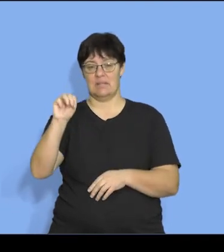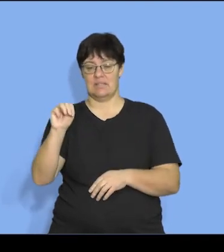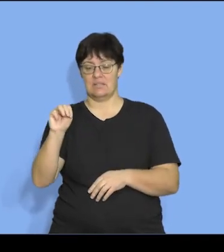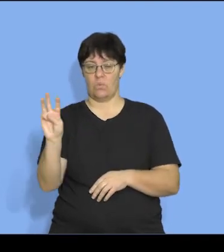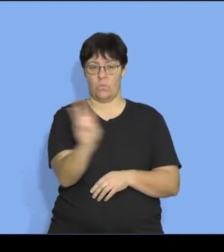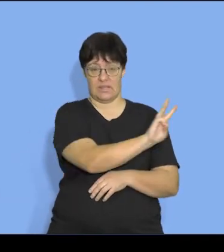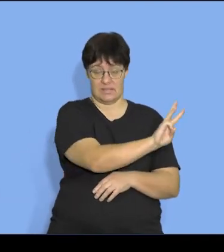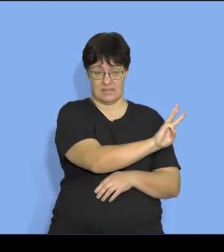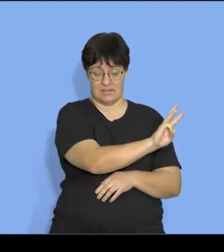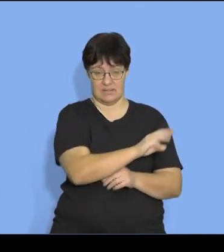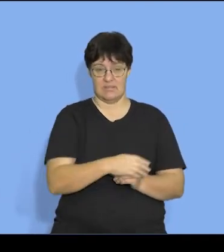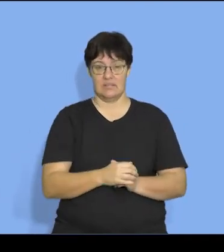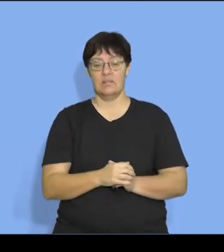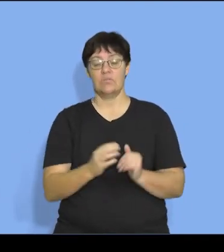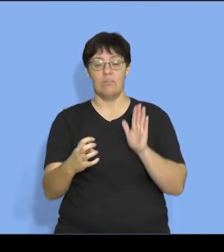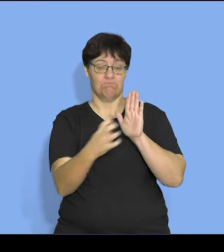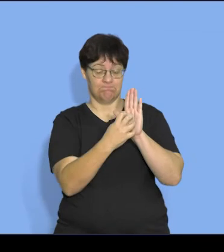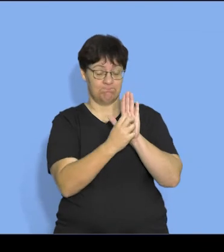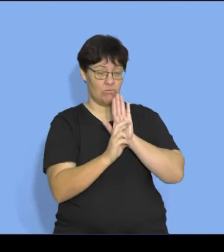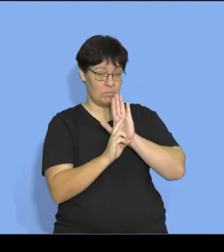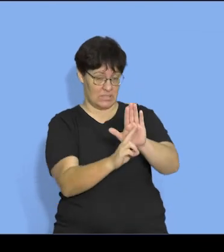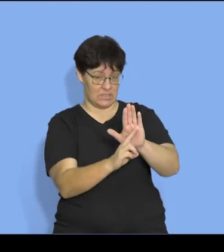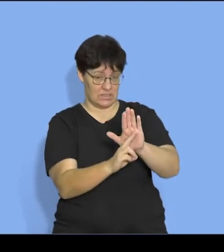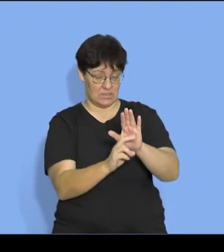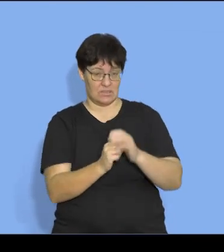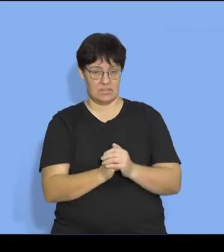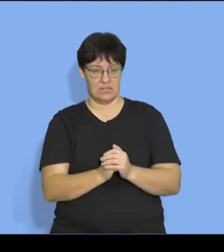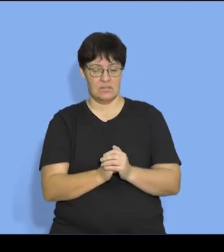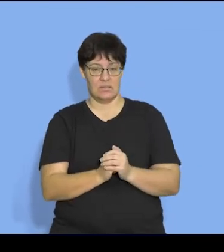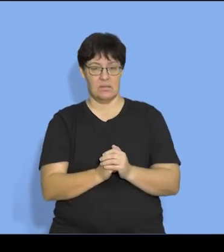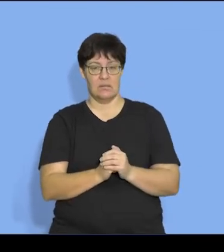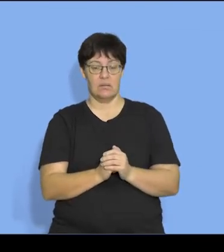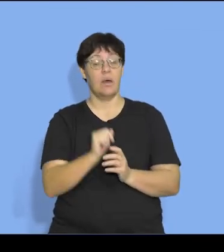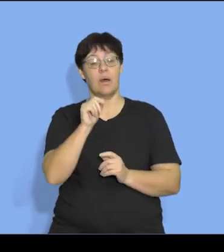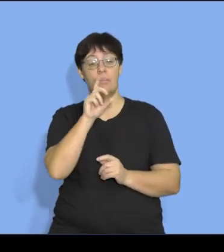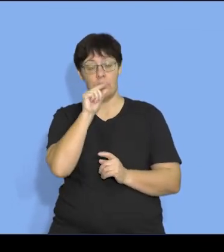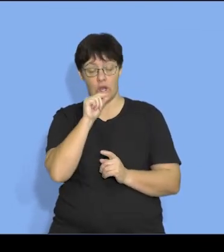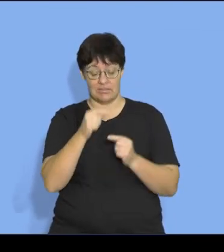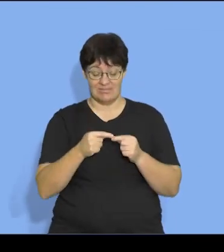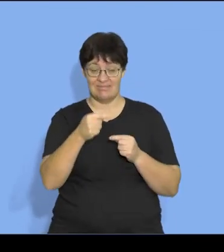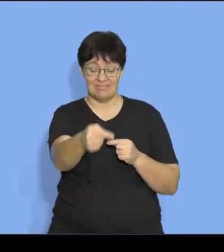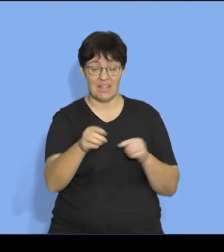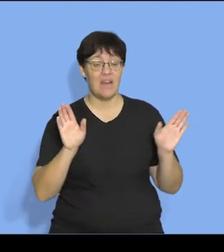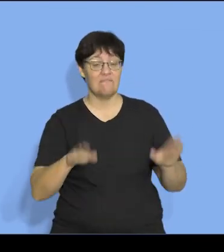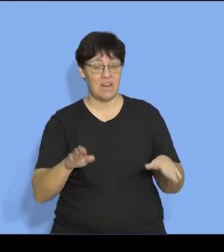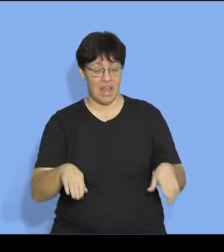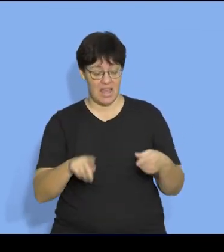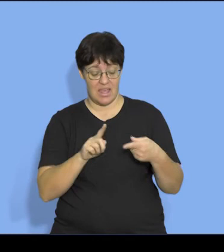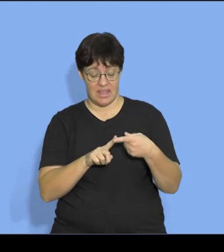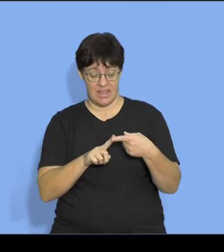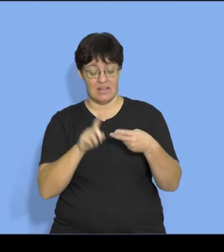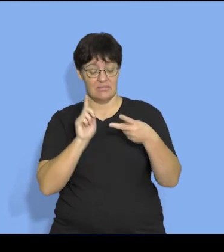are: represent the movement in a diagram. What distance did the bird fly? And what is the